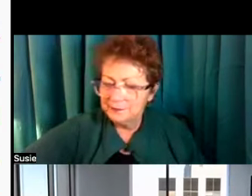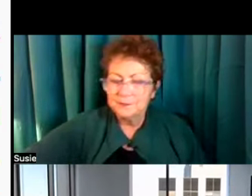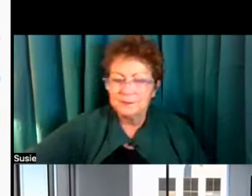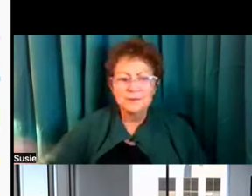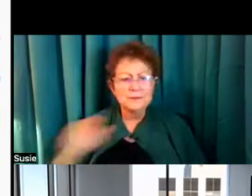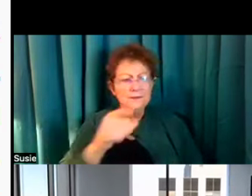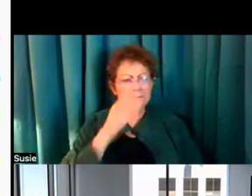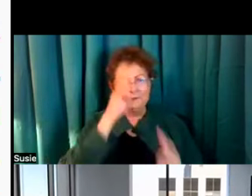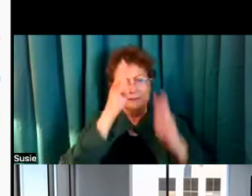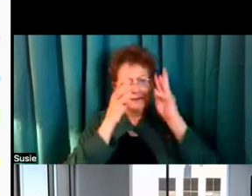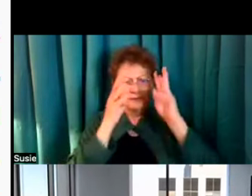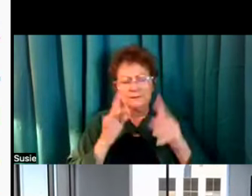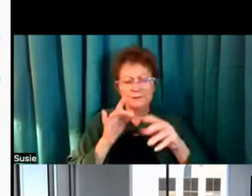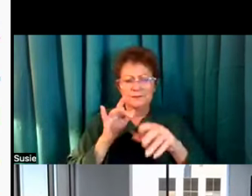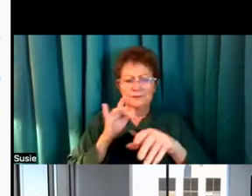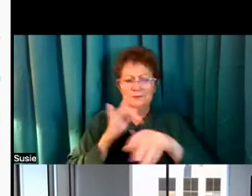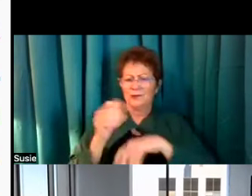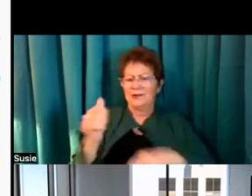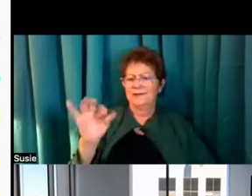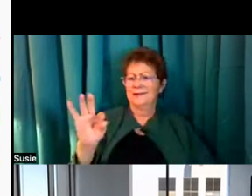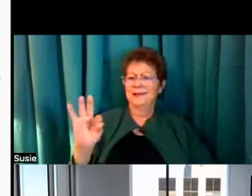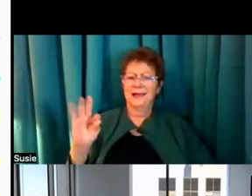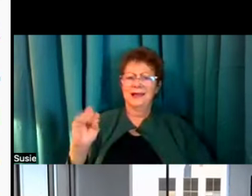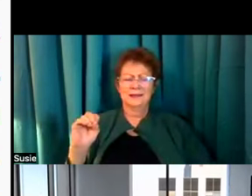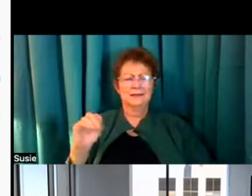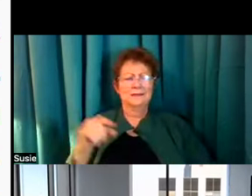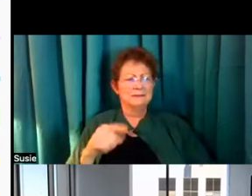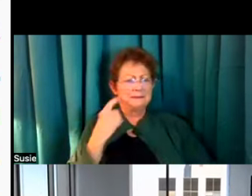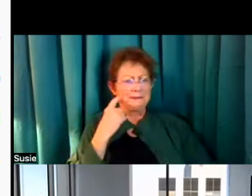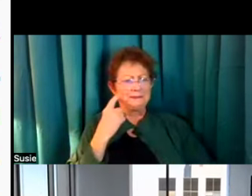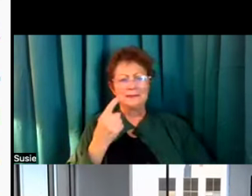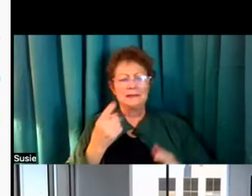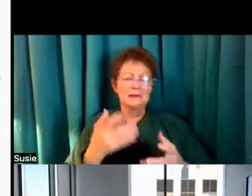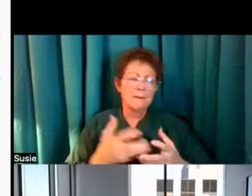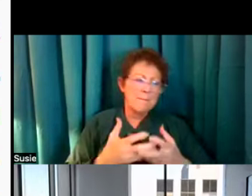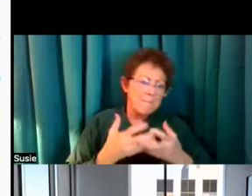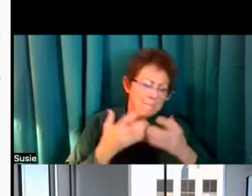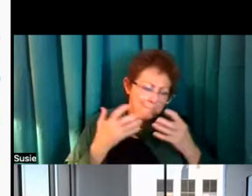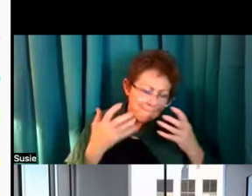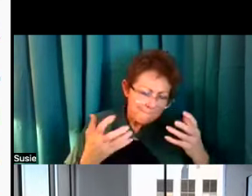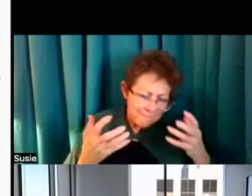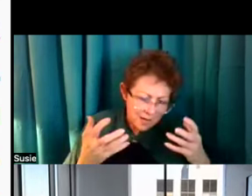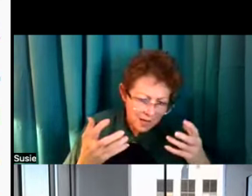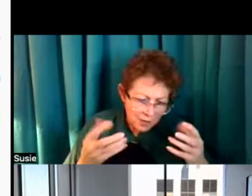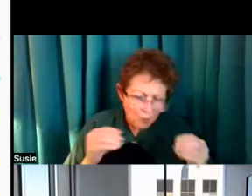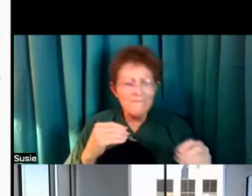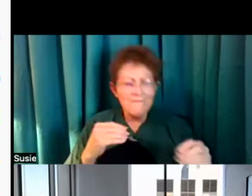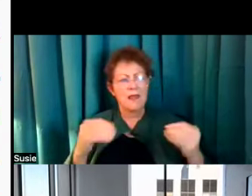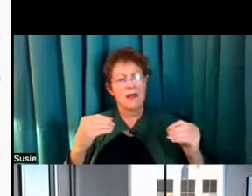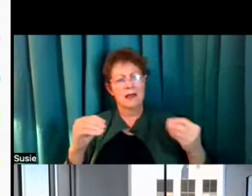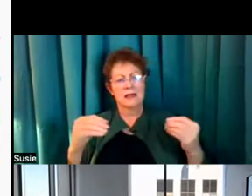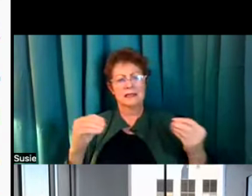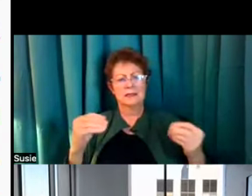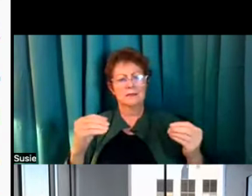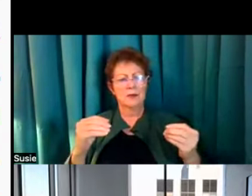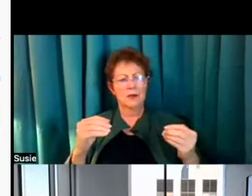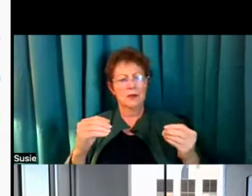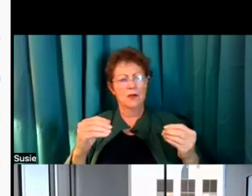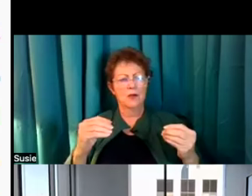in the early 90s. So effectively, it's just a much more flexible form